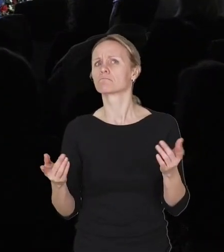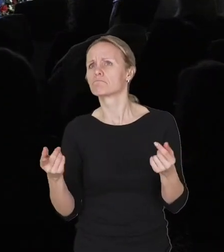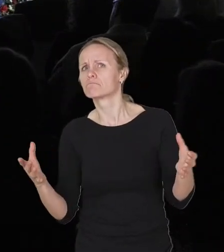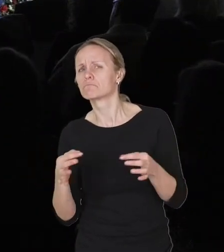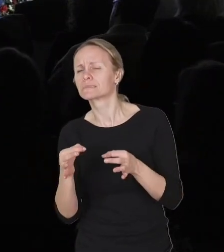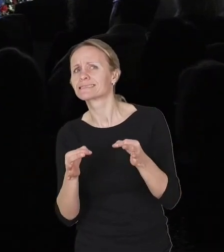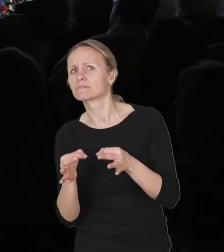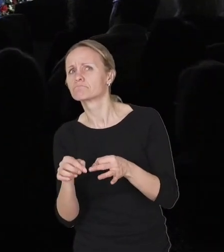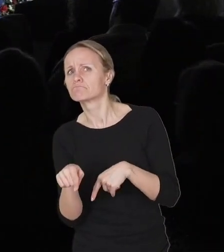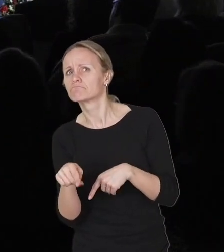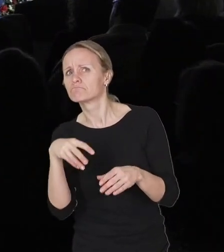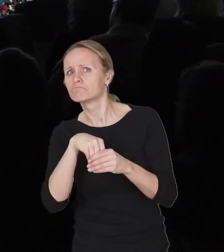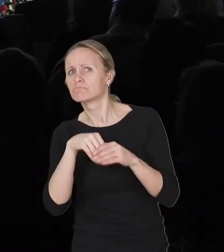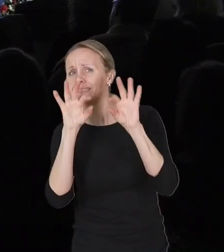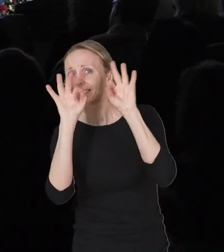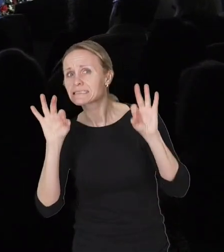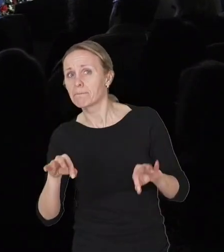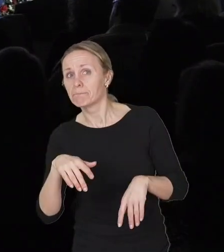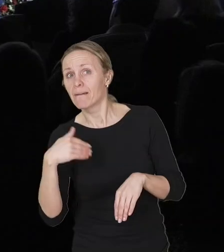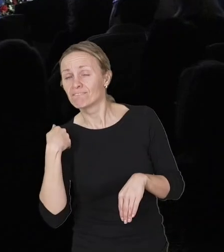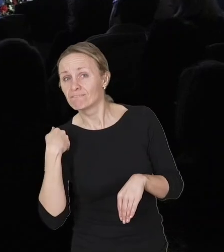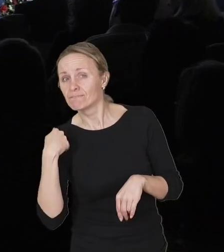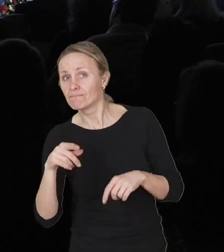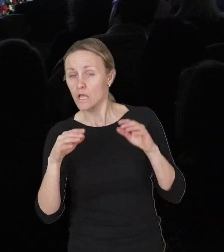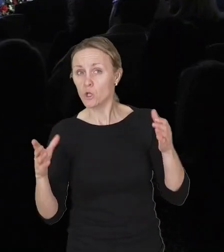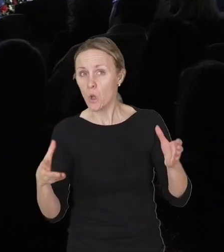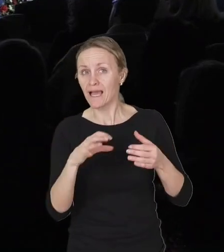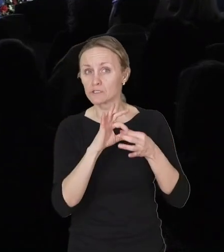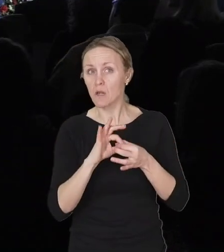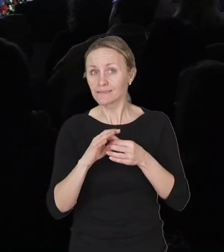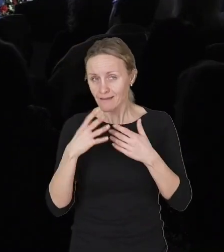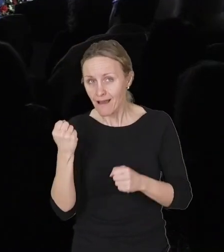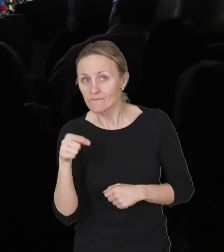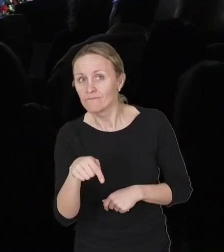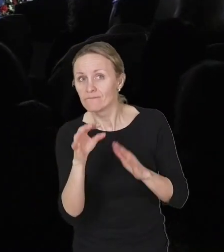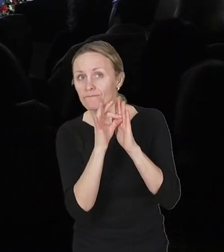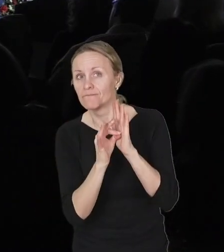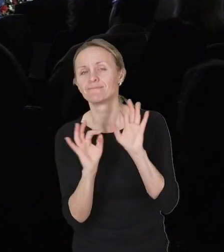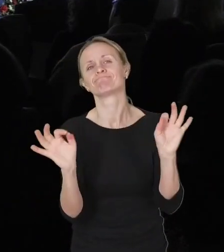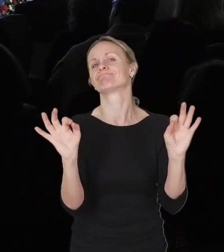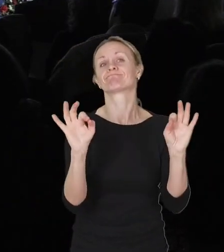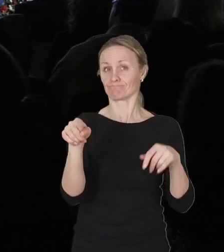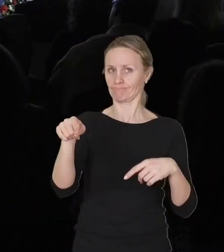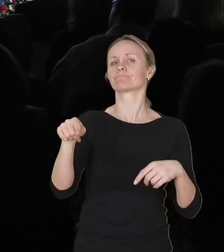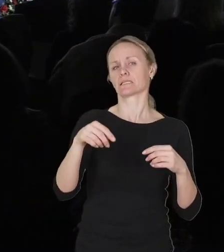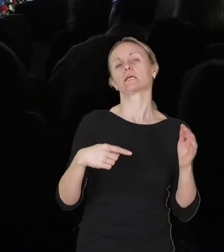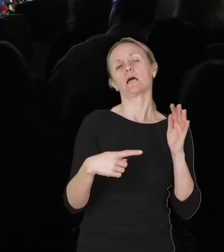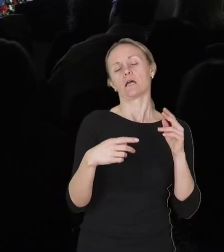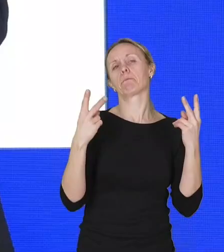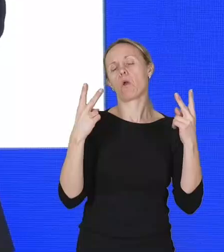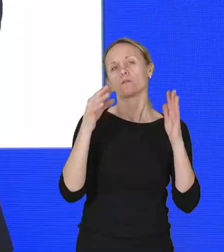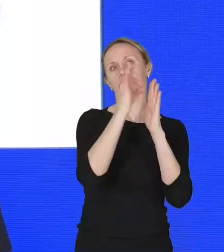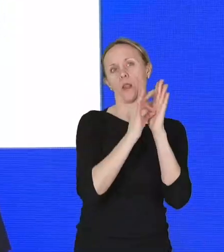terms of budget, it is, but the other part, yes. It is the in new the budget? center, and the new we shall